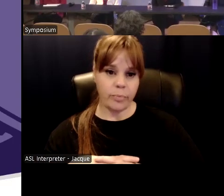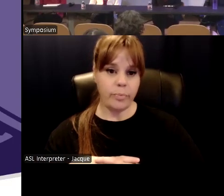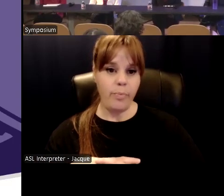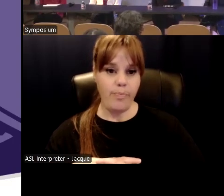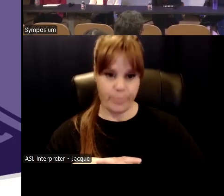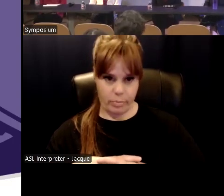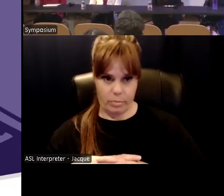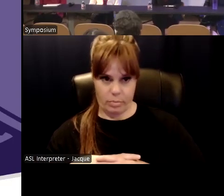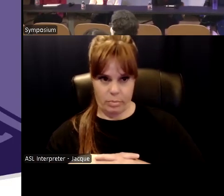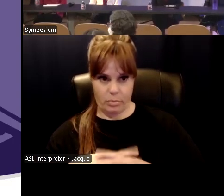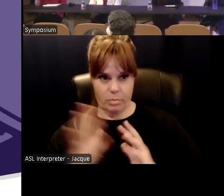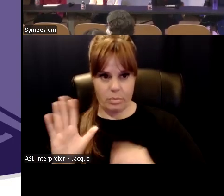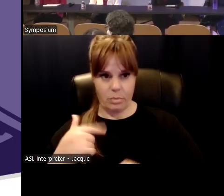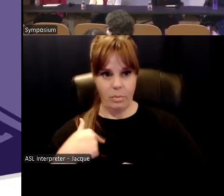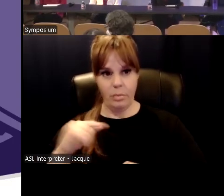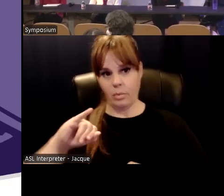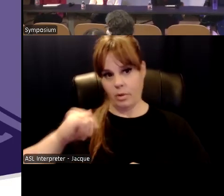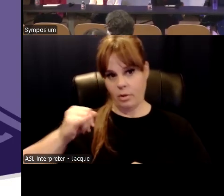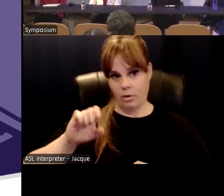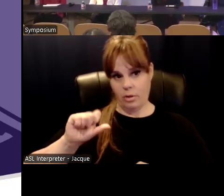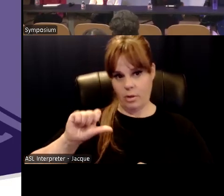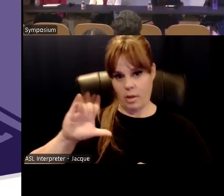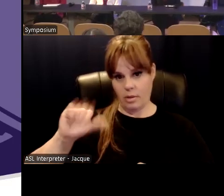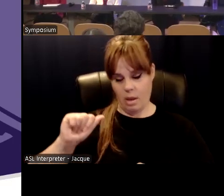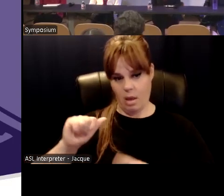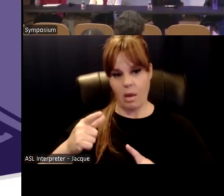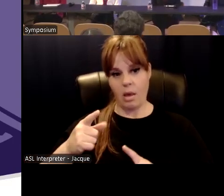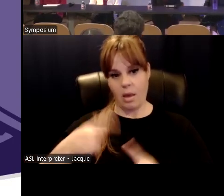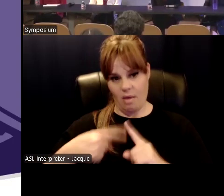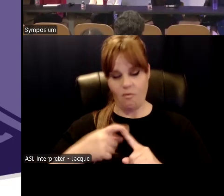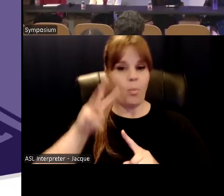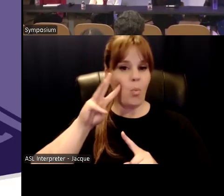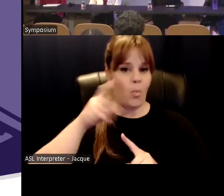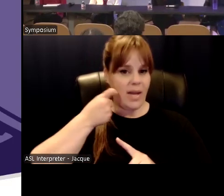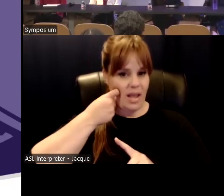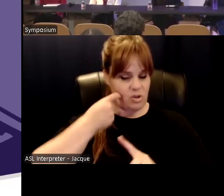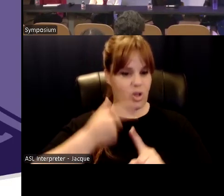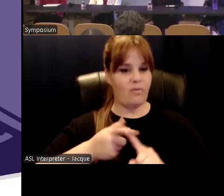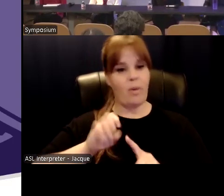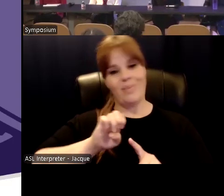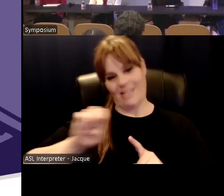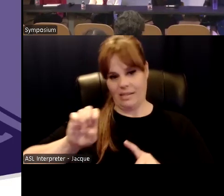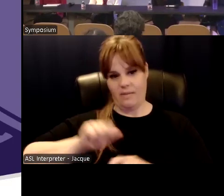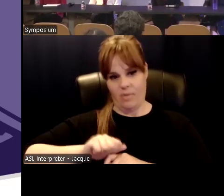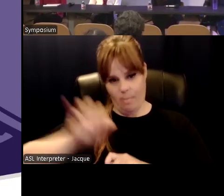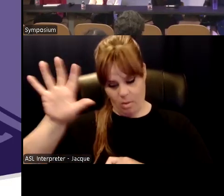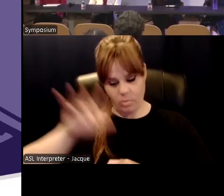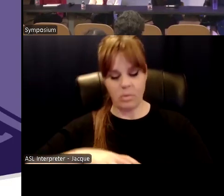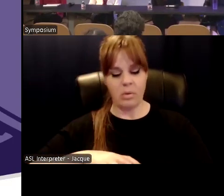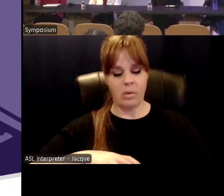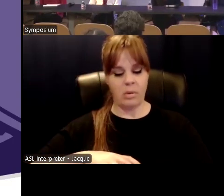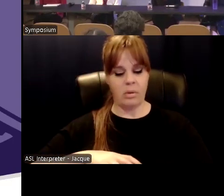Hi, I'm Jessica. I come from Wenatchee, from the east side. I am a patient